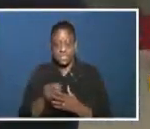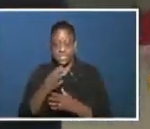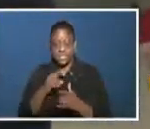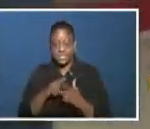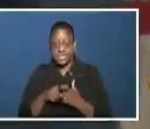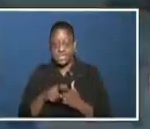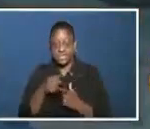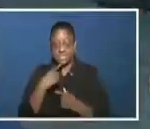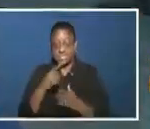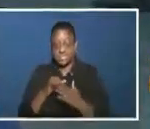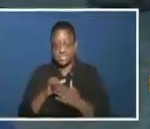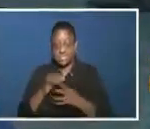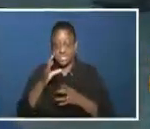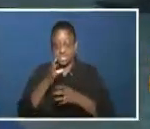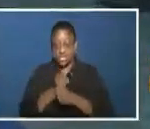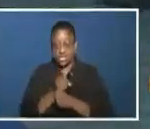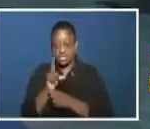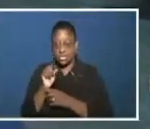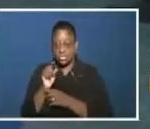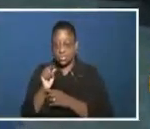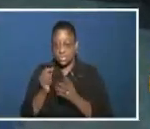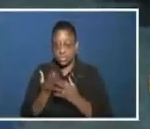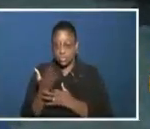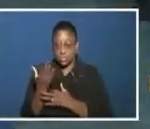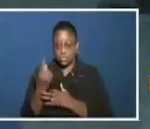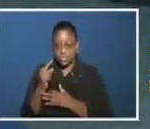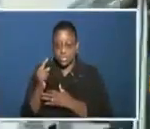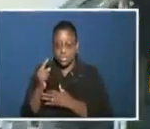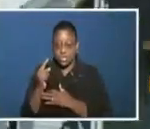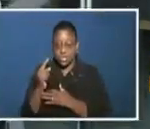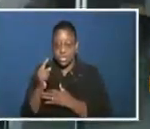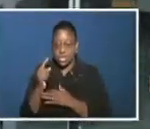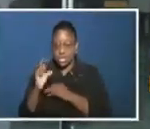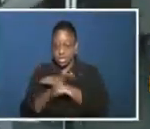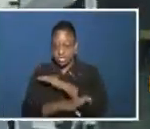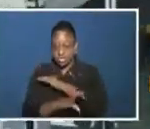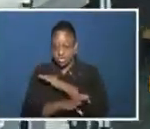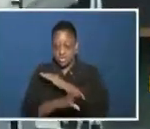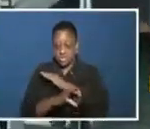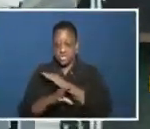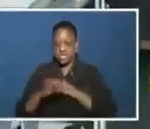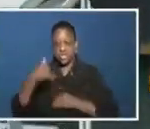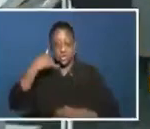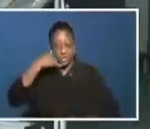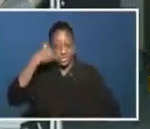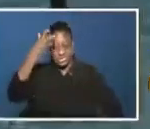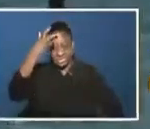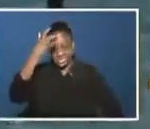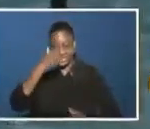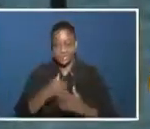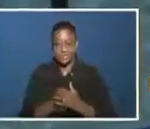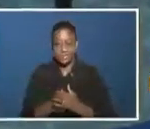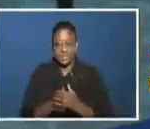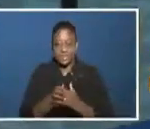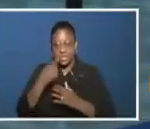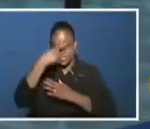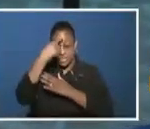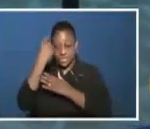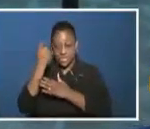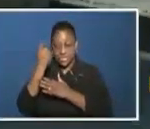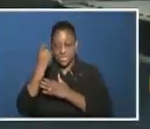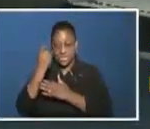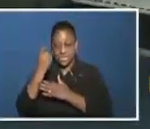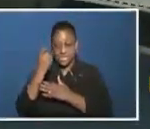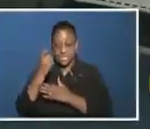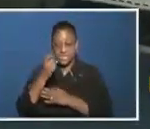20 security screeners at airports throughout the country called in sick to work Monday. The move comes after Bahamas Public Service Union